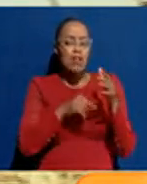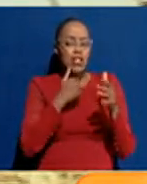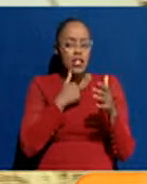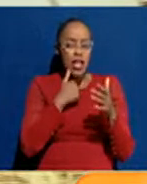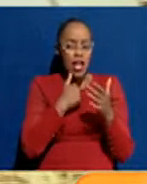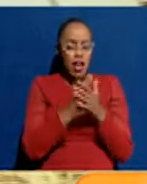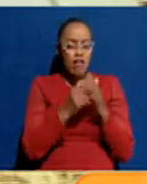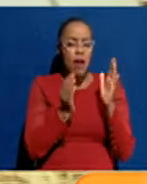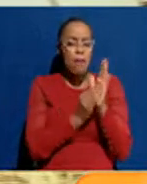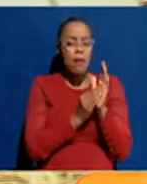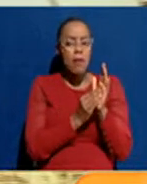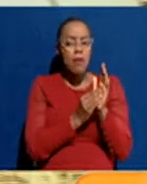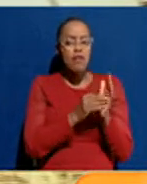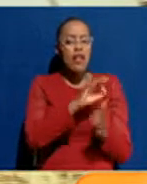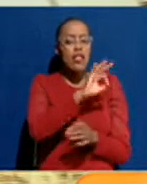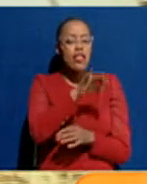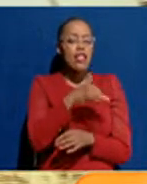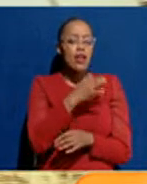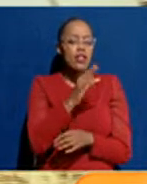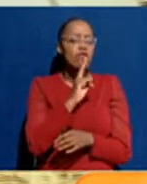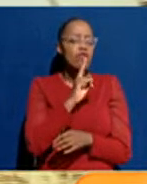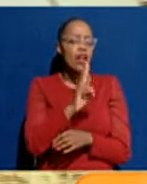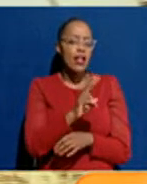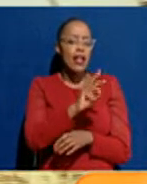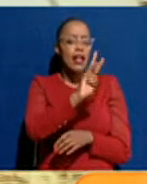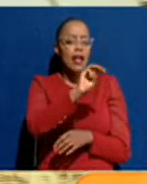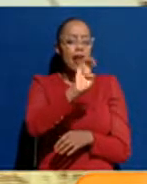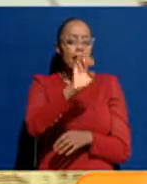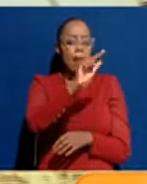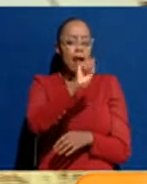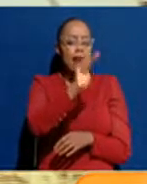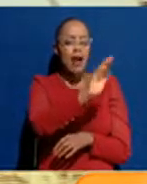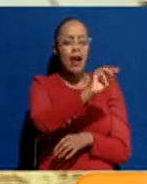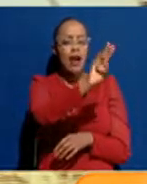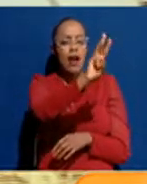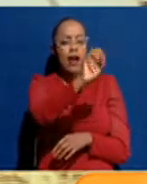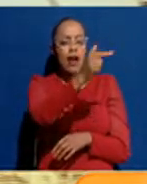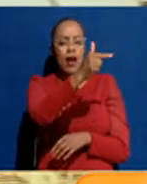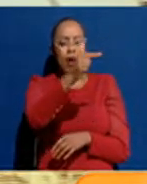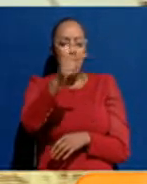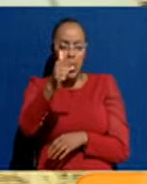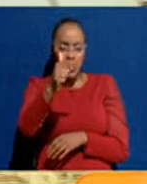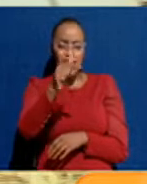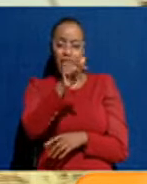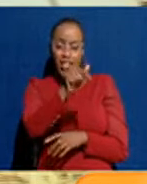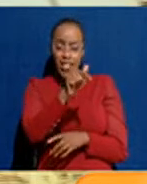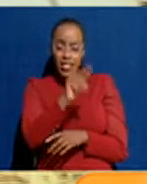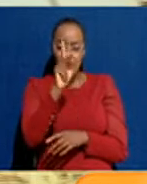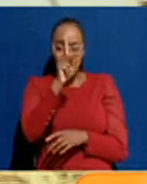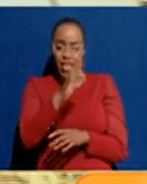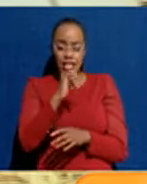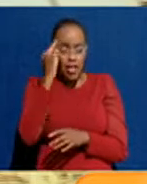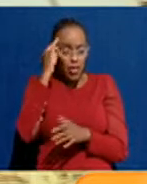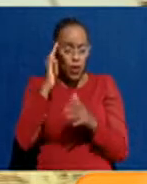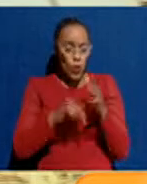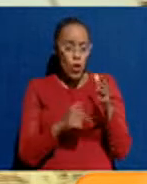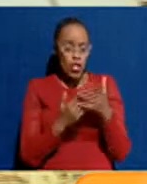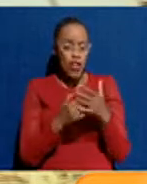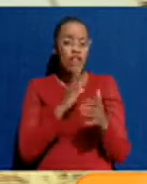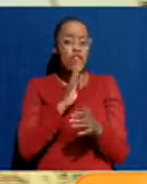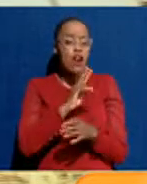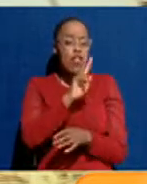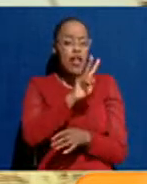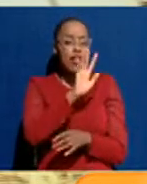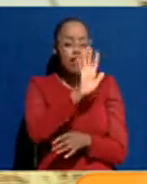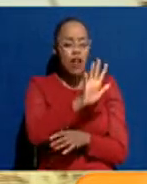installed base of 3,200 megawatts, mm-hmm. the thinking of every Kenyan is that you have the 435